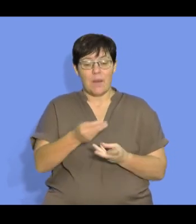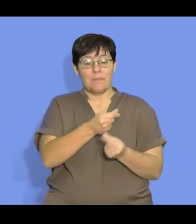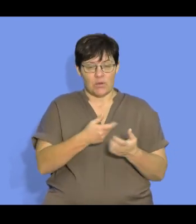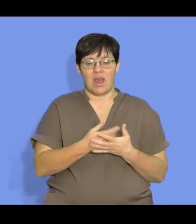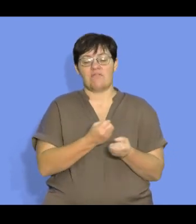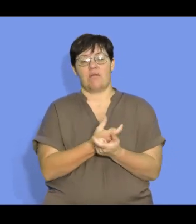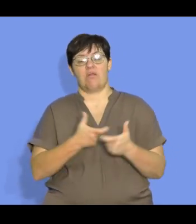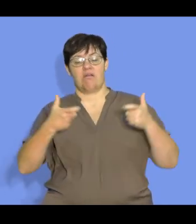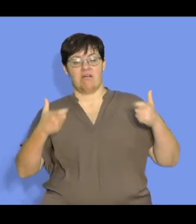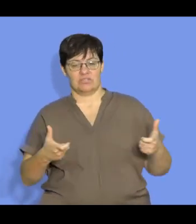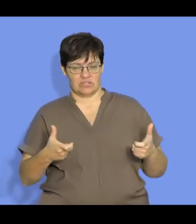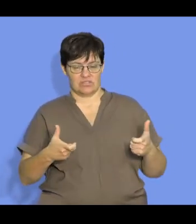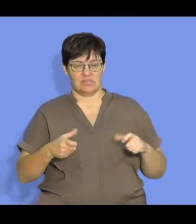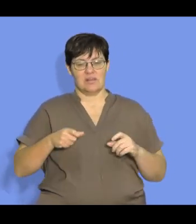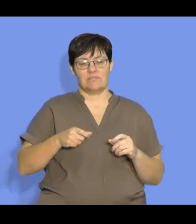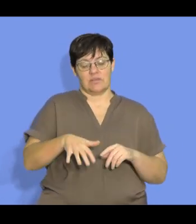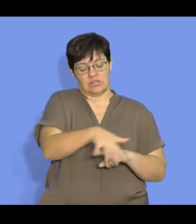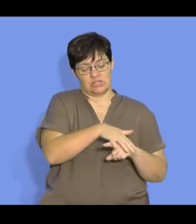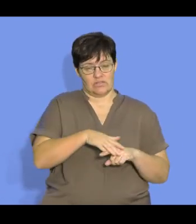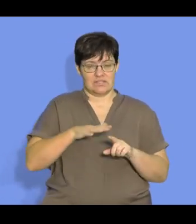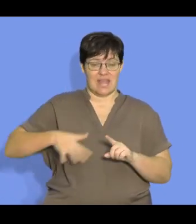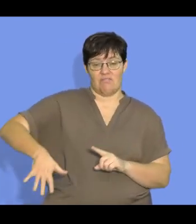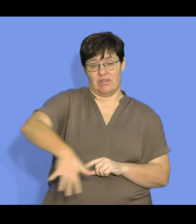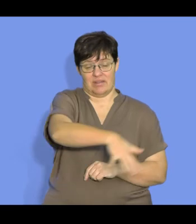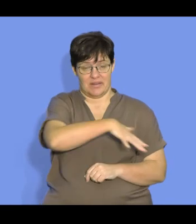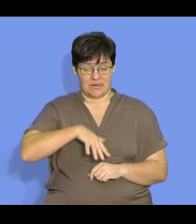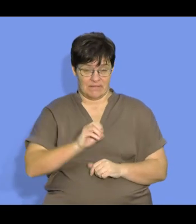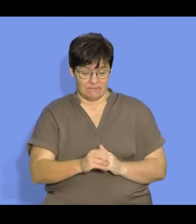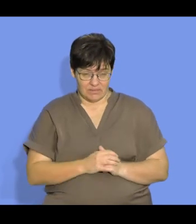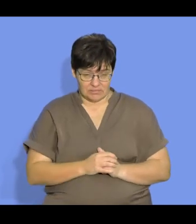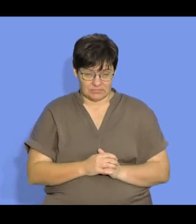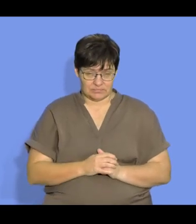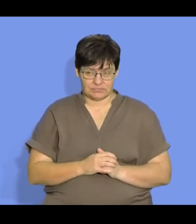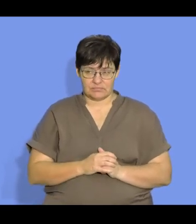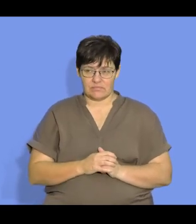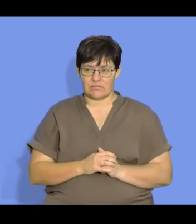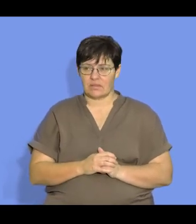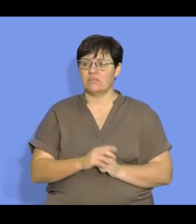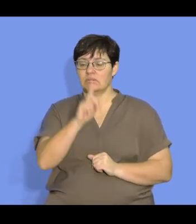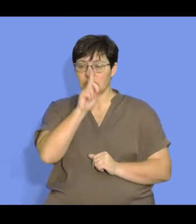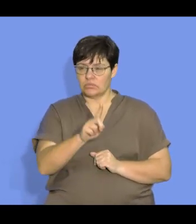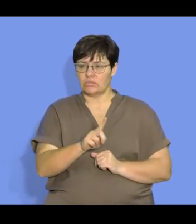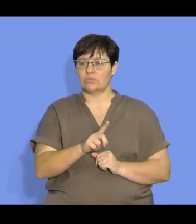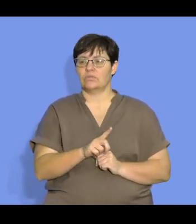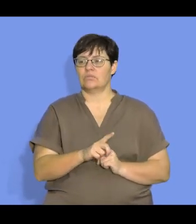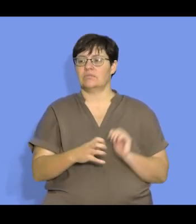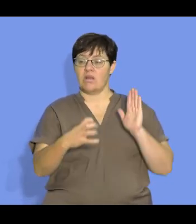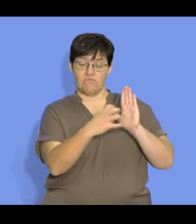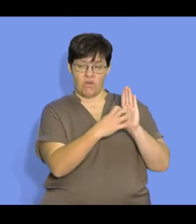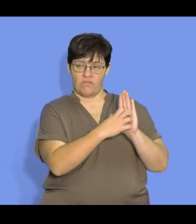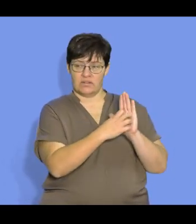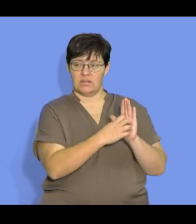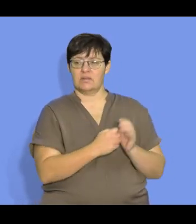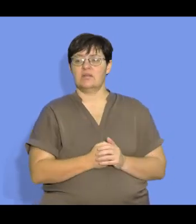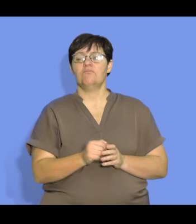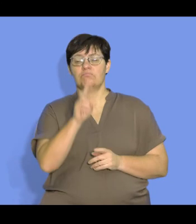larger surface area. So when we look at our Maxwell-Boltzmann graph, we will